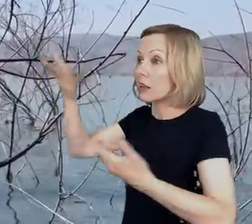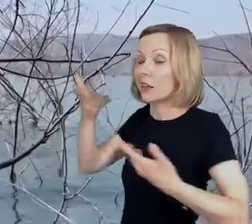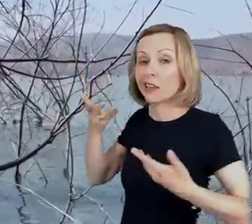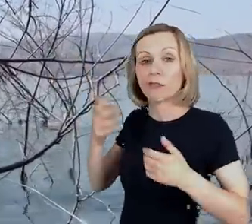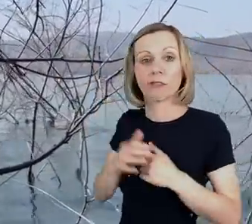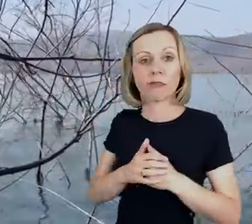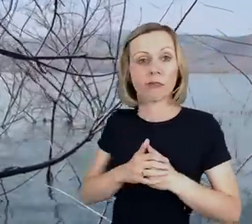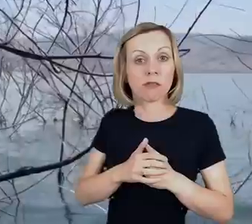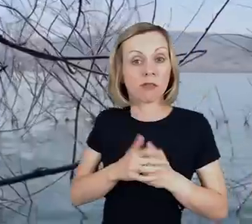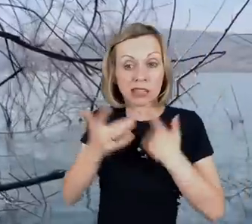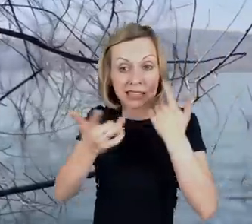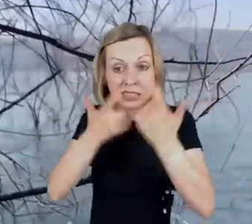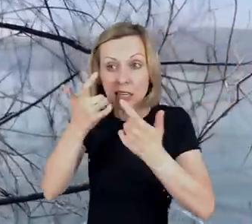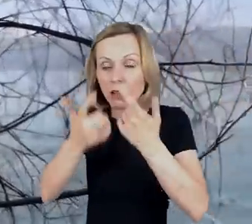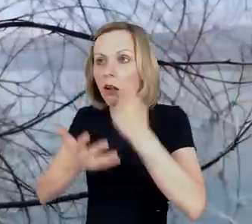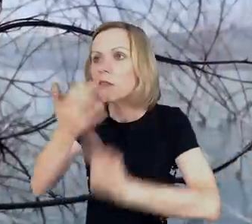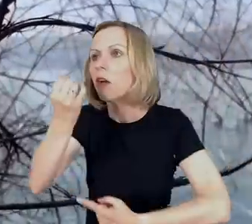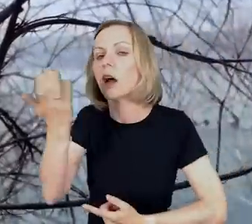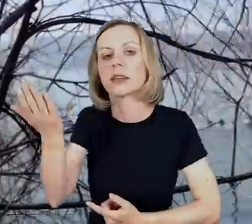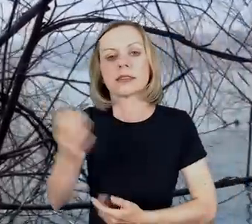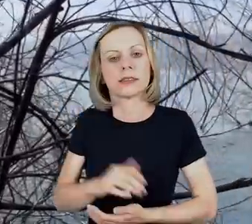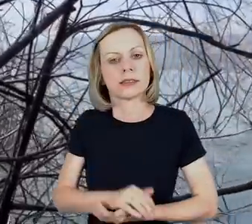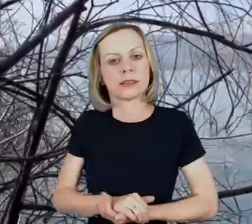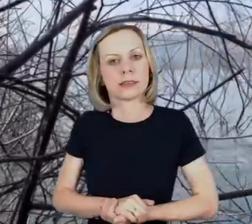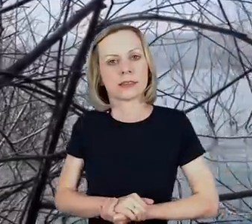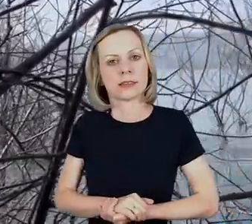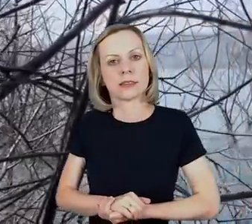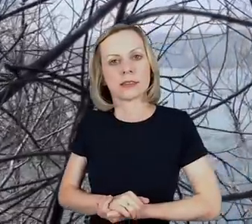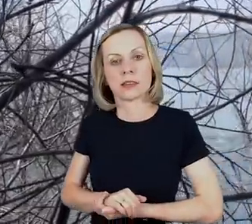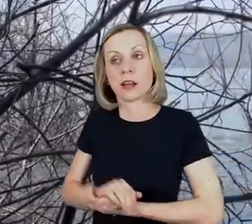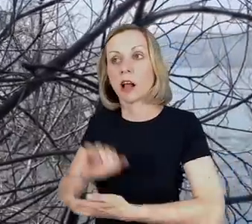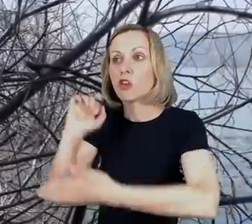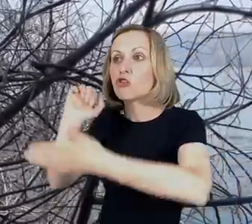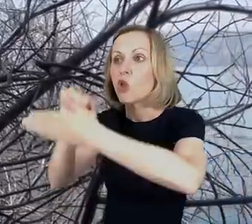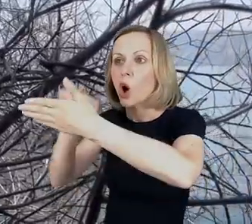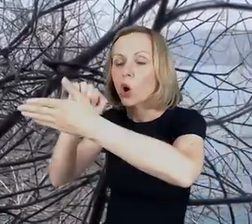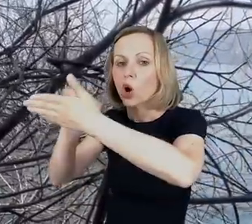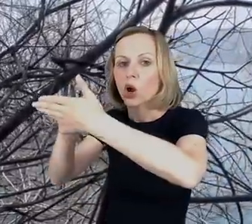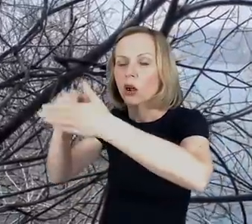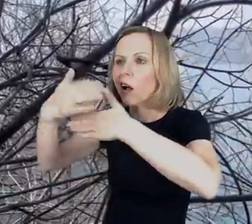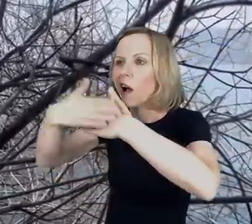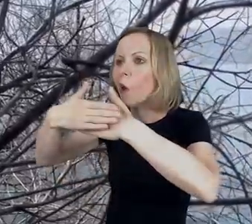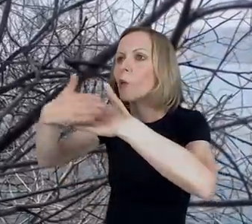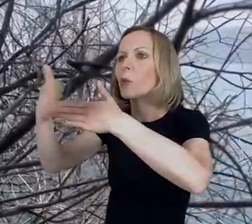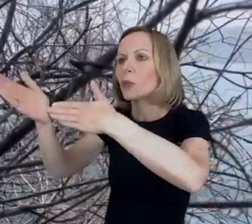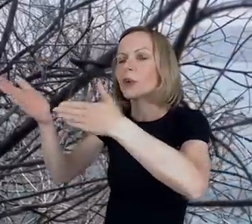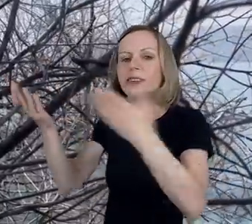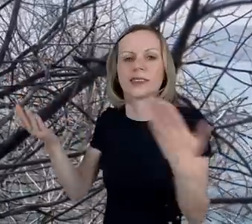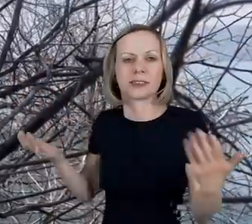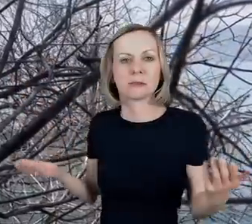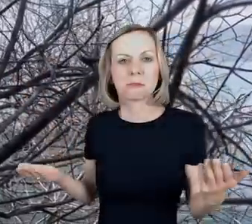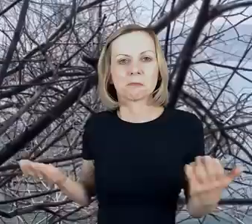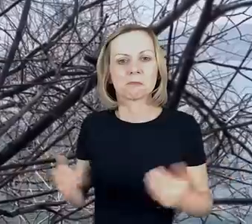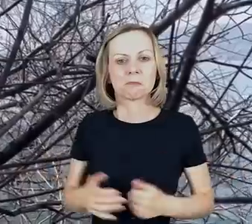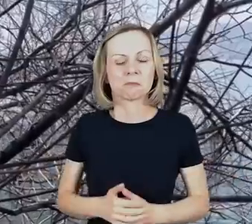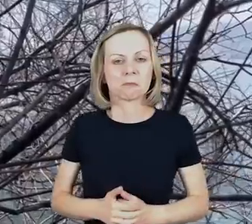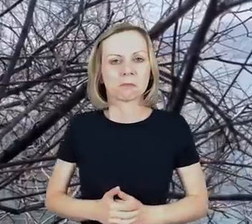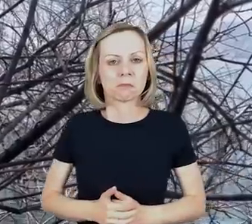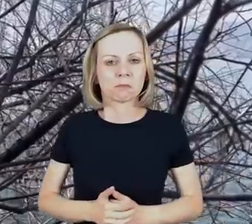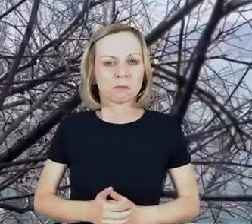Search, and you will find. Knock, and the door will be open unto